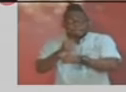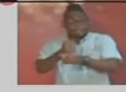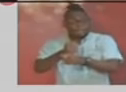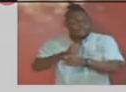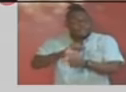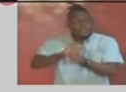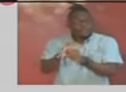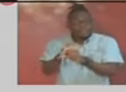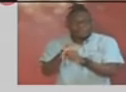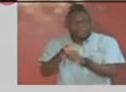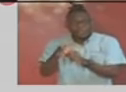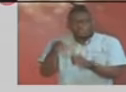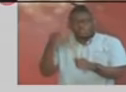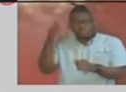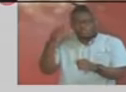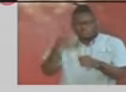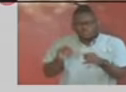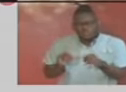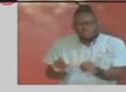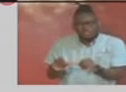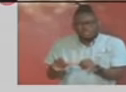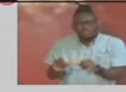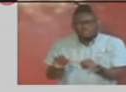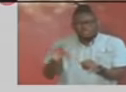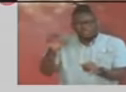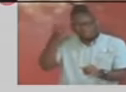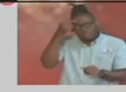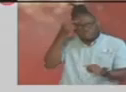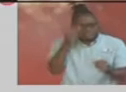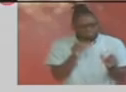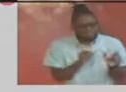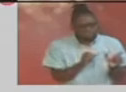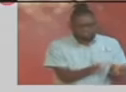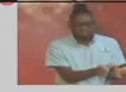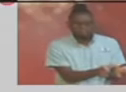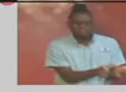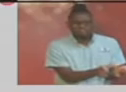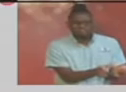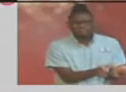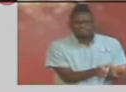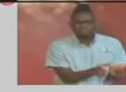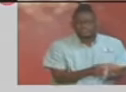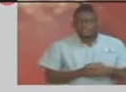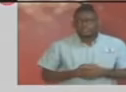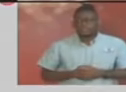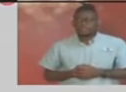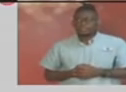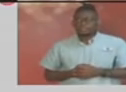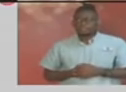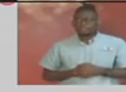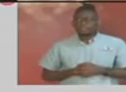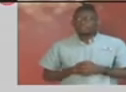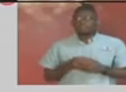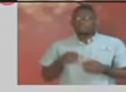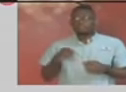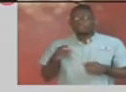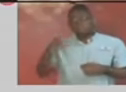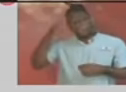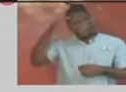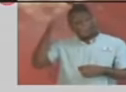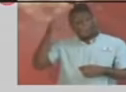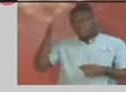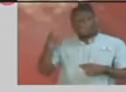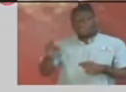concerned about the variants more so than ever because we have seen that they impact both vaccine efficacy and they